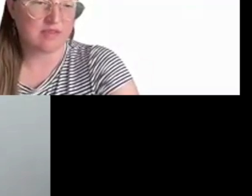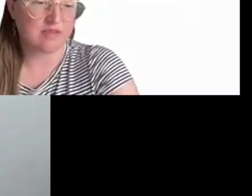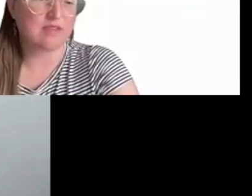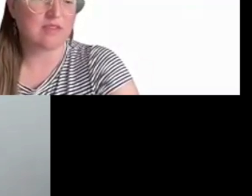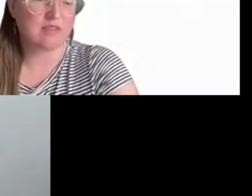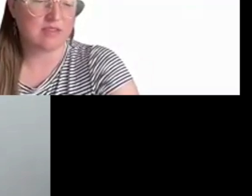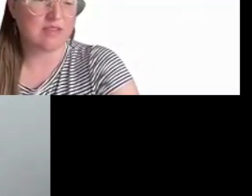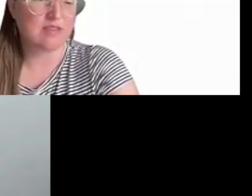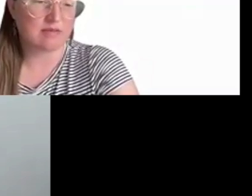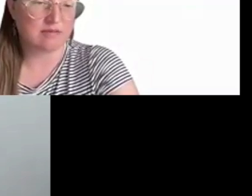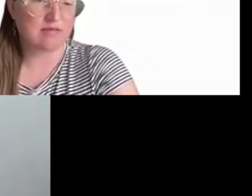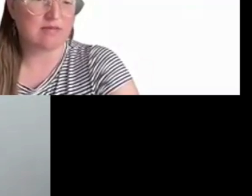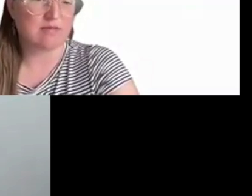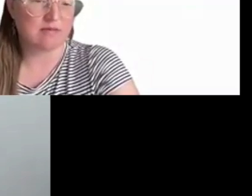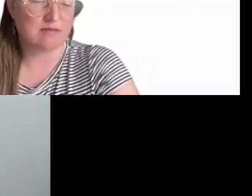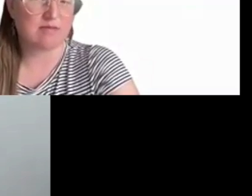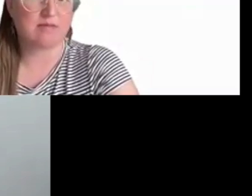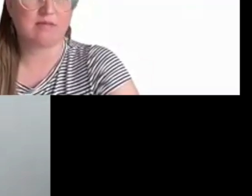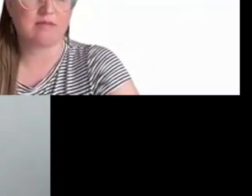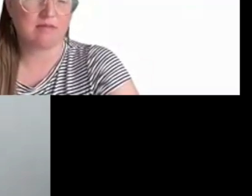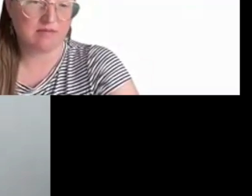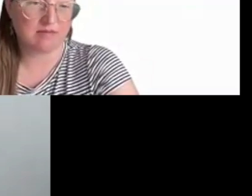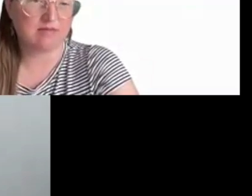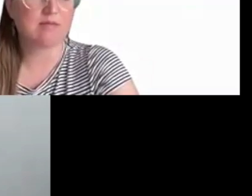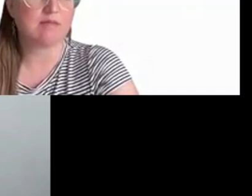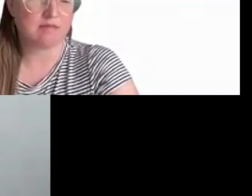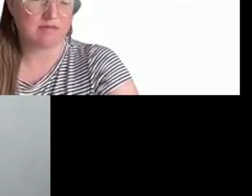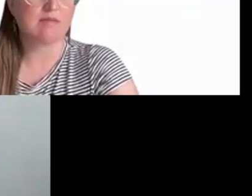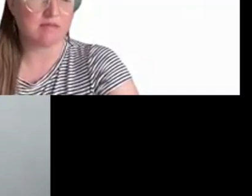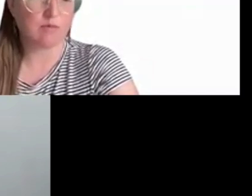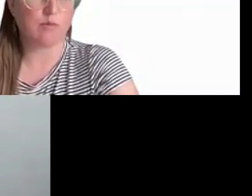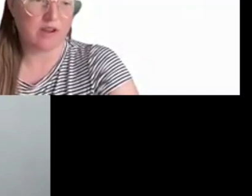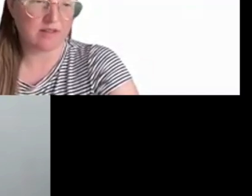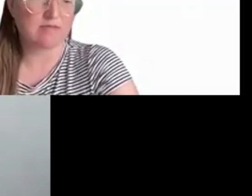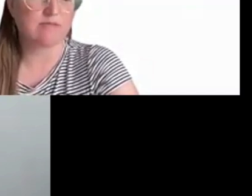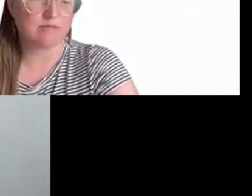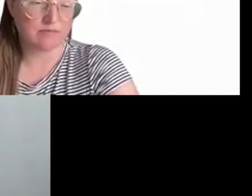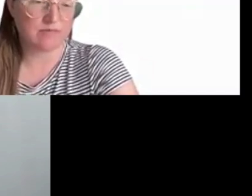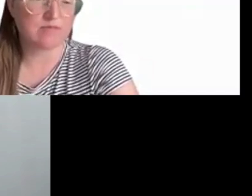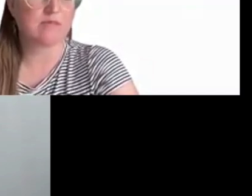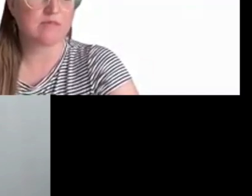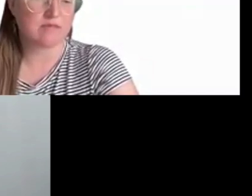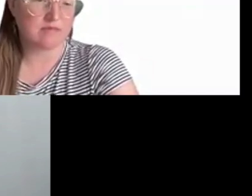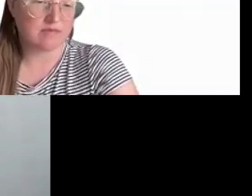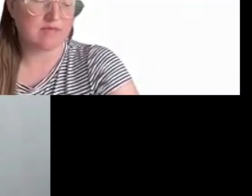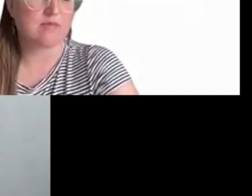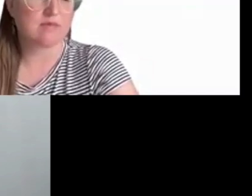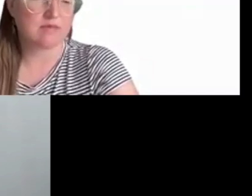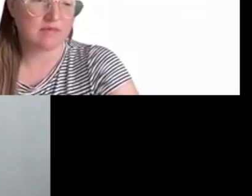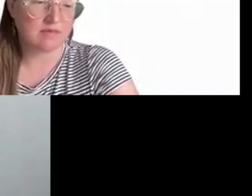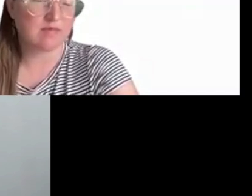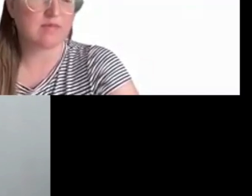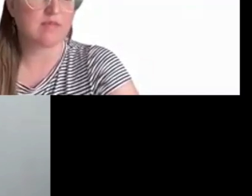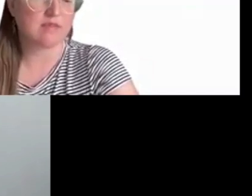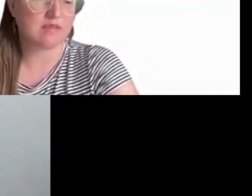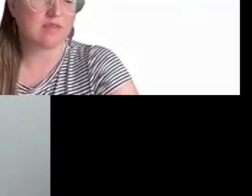And so I think any of those plans can be adapted to meet the needs of the families in your state, community, or service area.